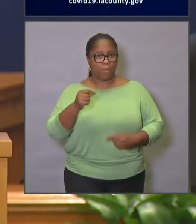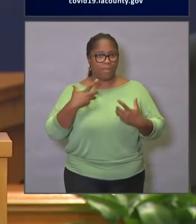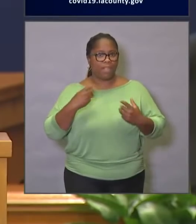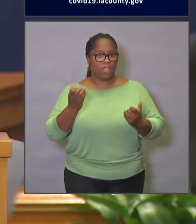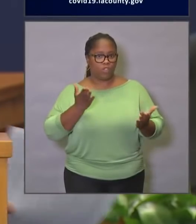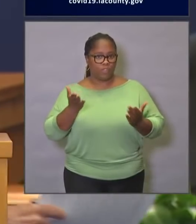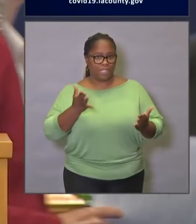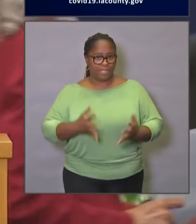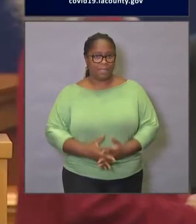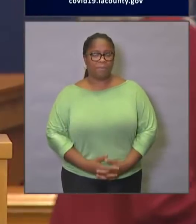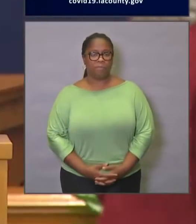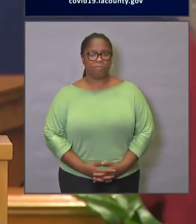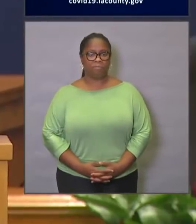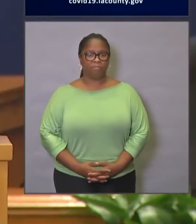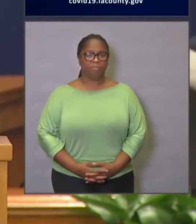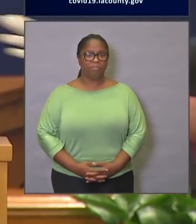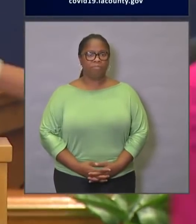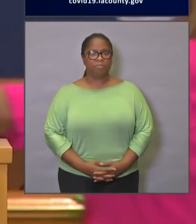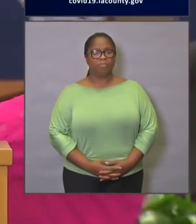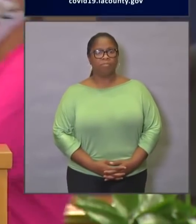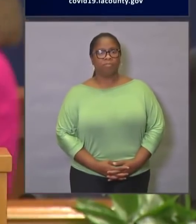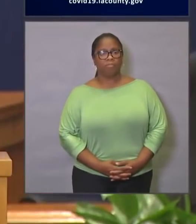Services.